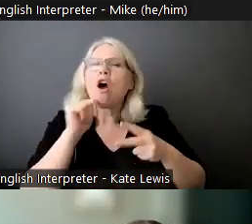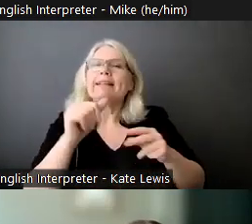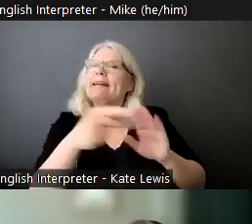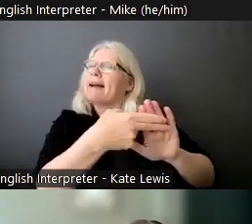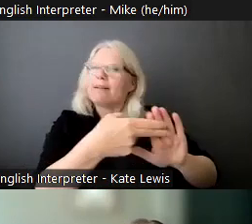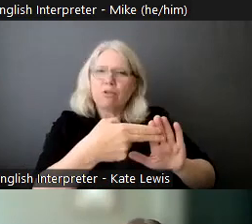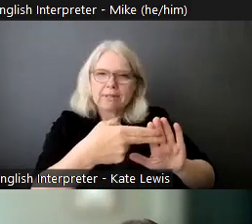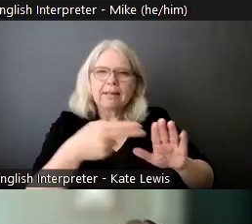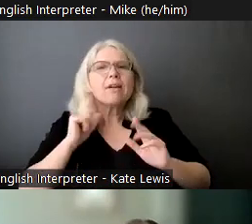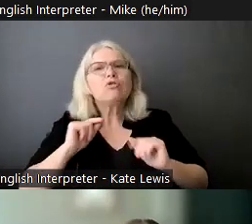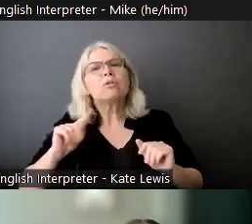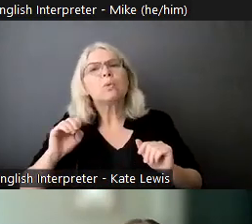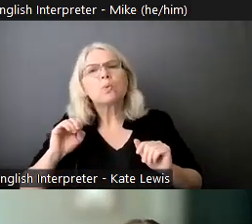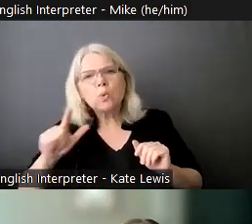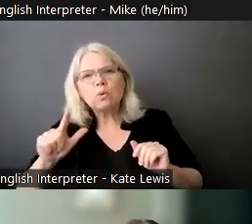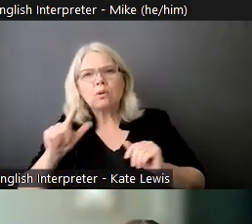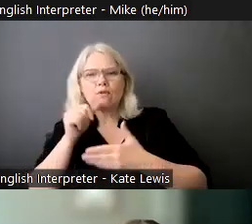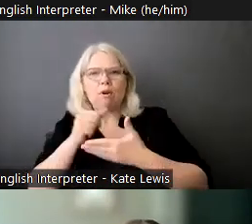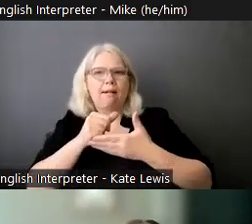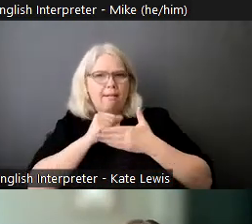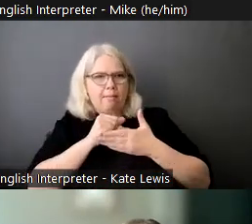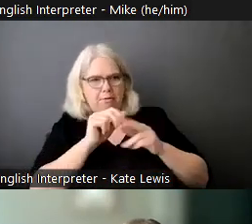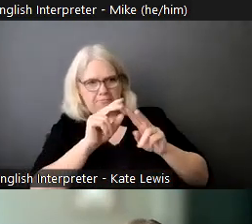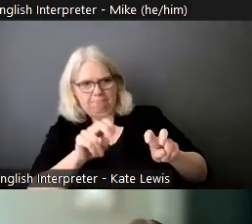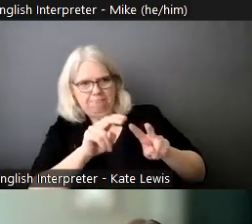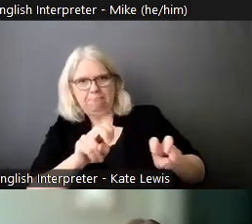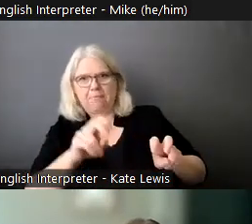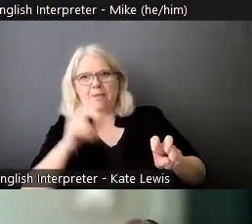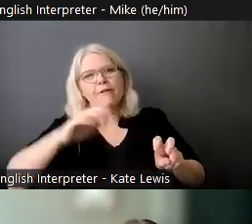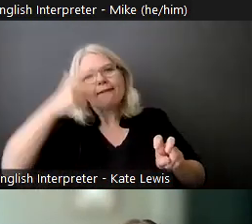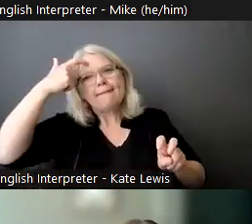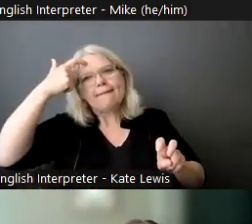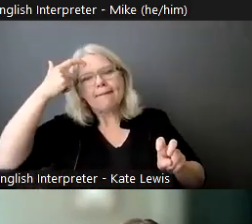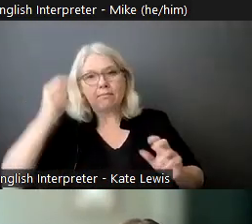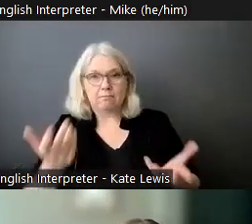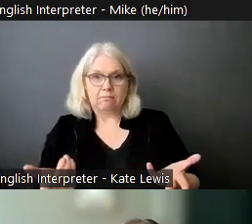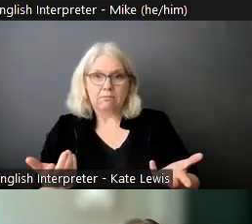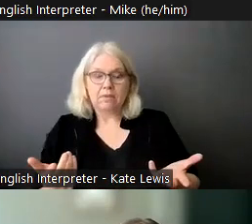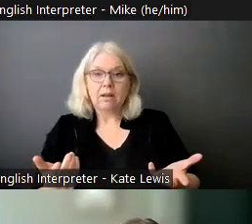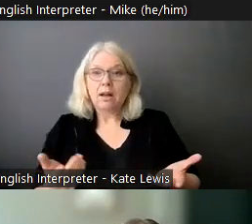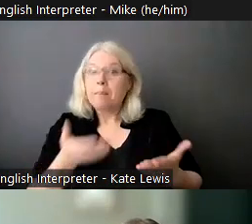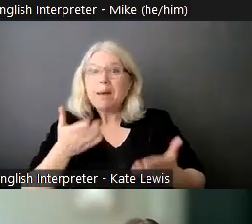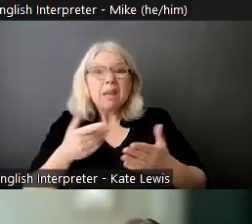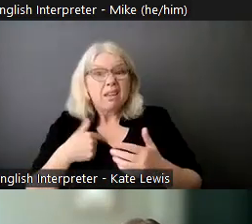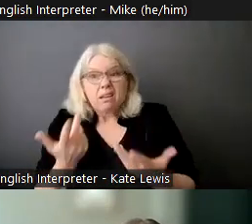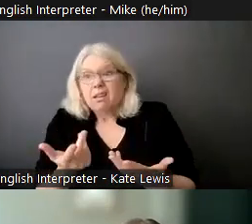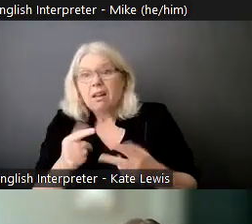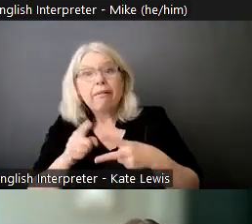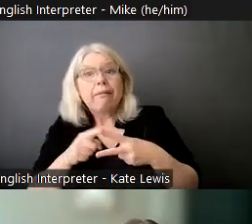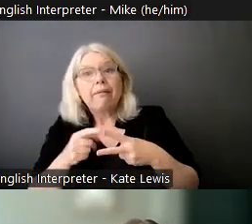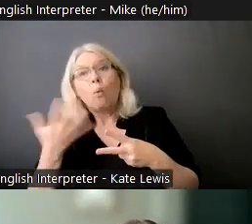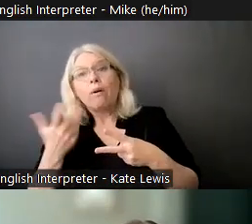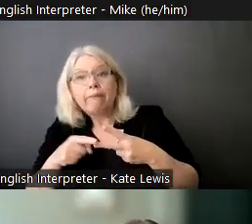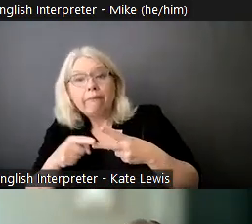diagnostic and they are not indicators of capacity. So somebody can have a very poor score on a mini mental or a